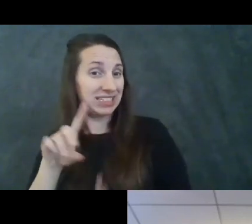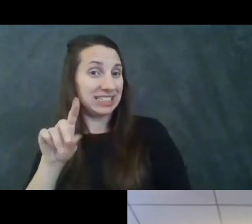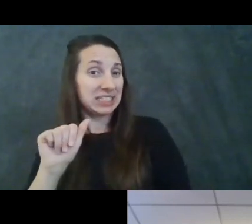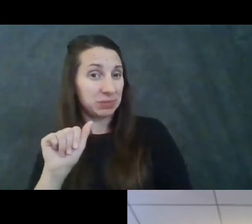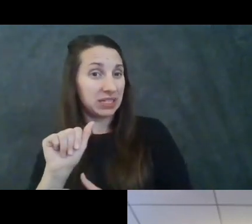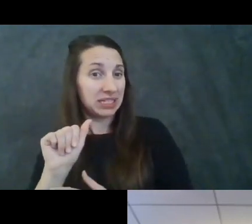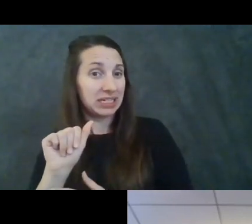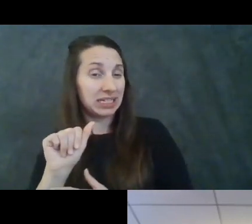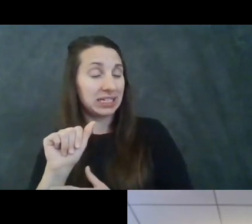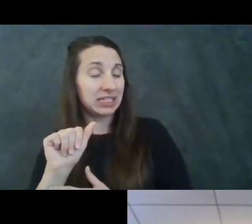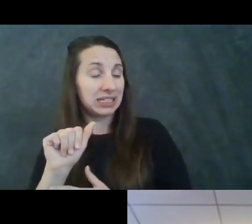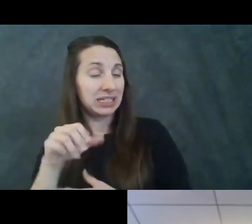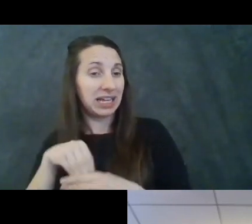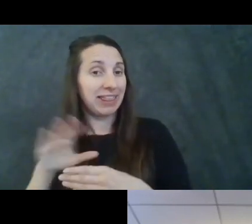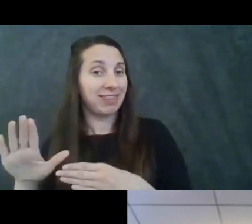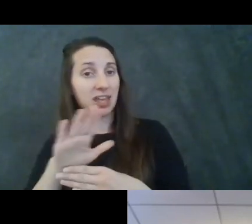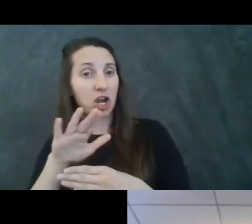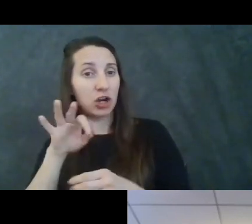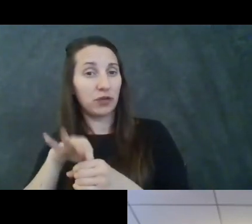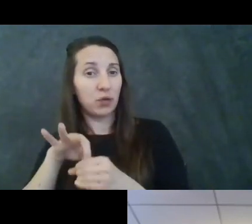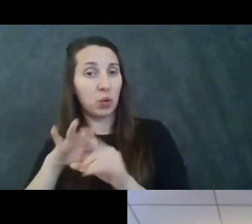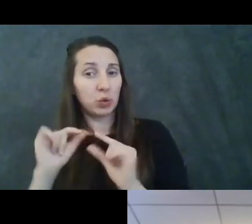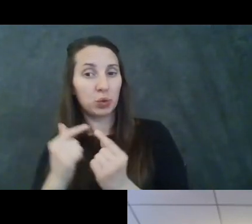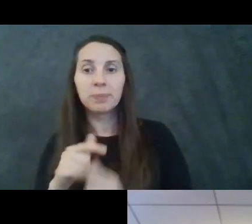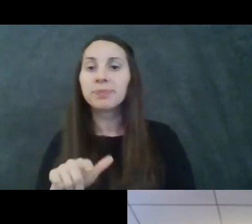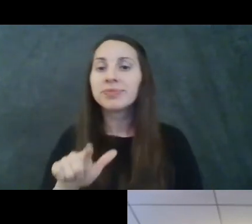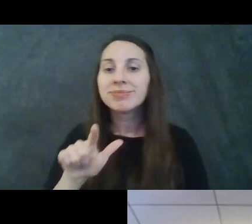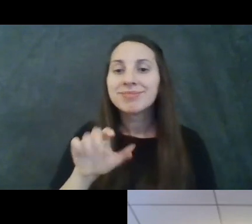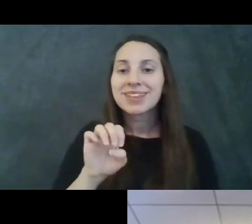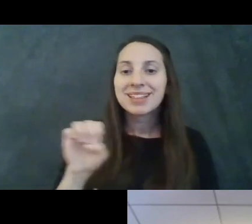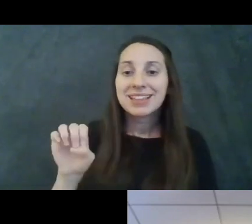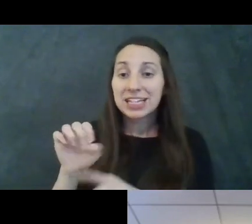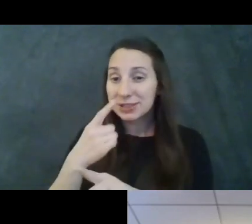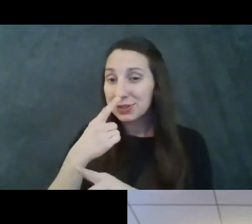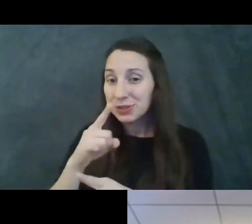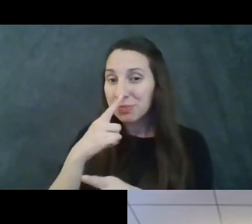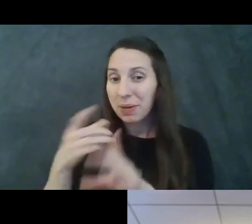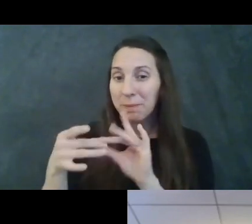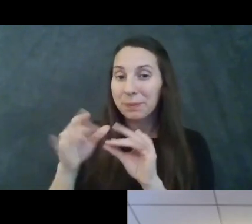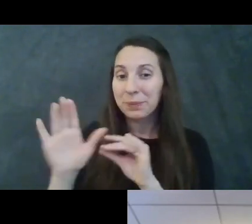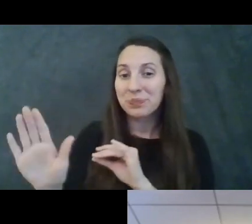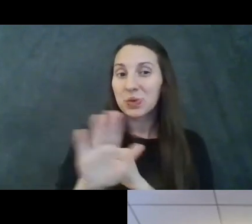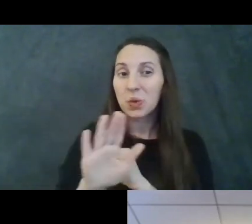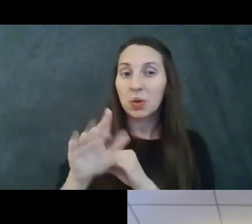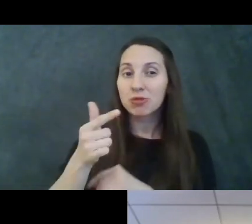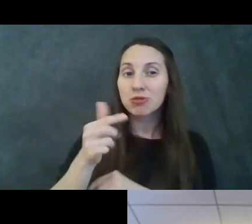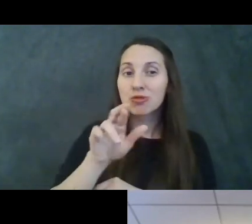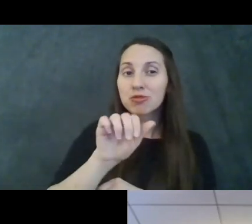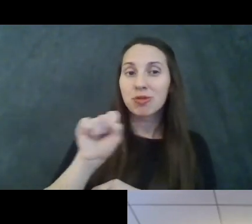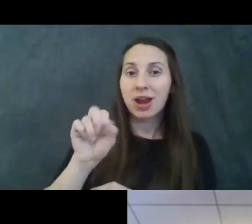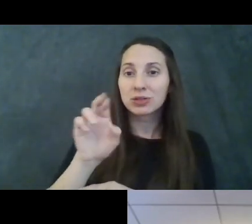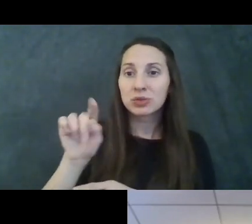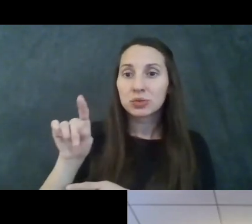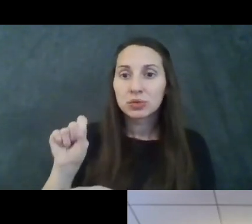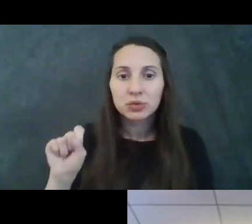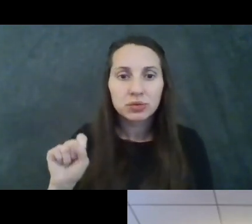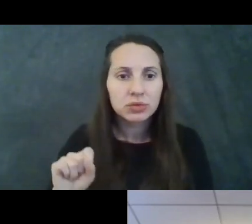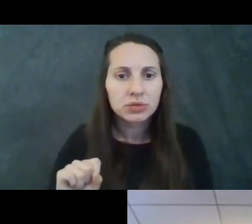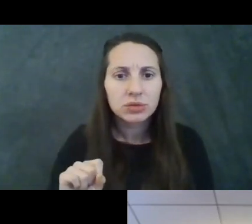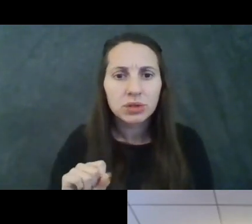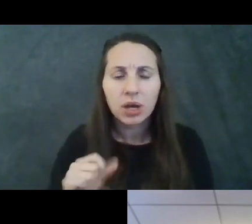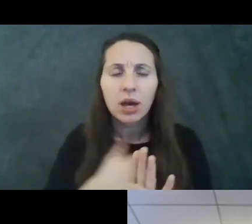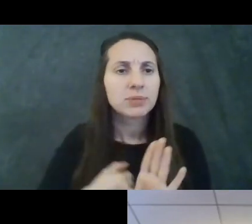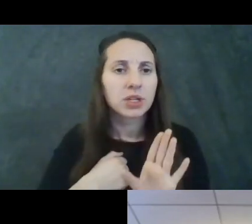Lee, can you talk about some of your grassroots work and some of the other organizations you're working with? Yes, I'm